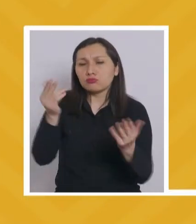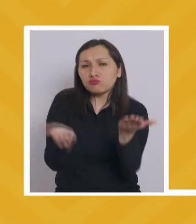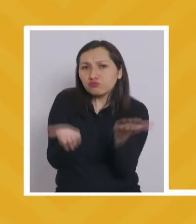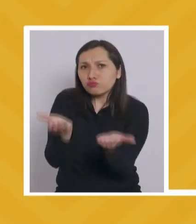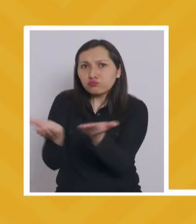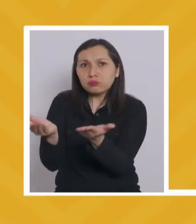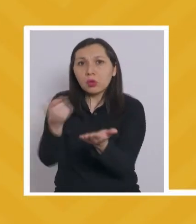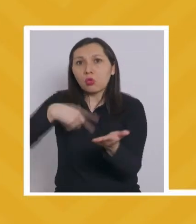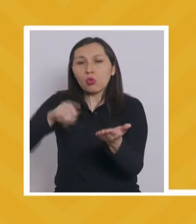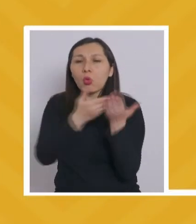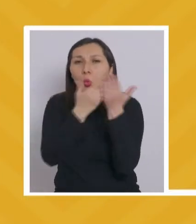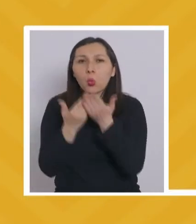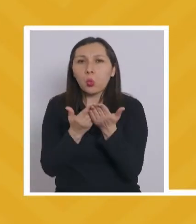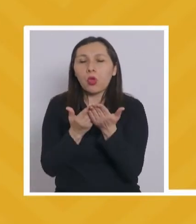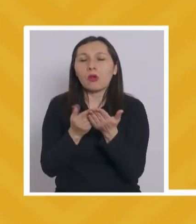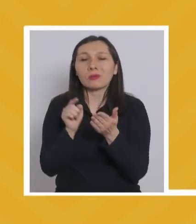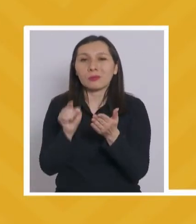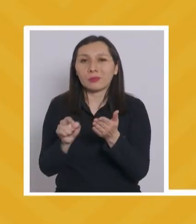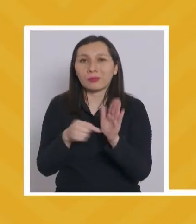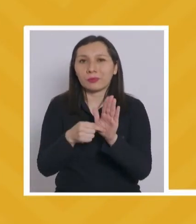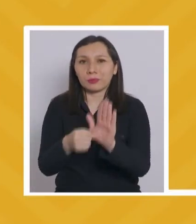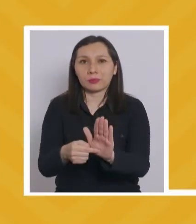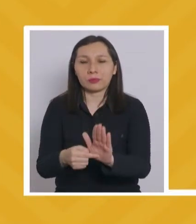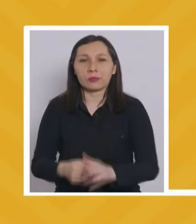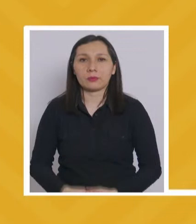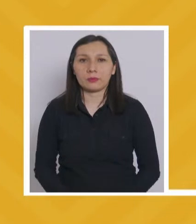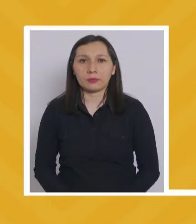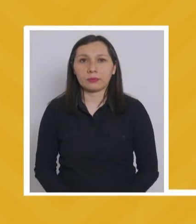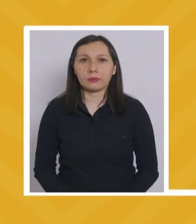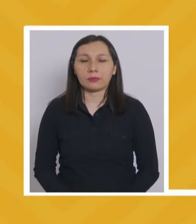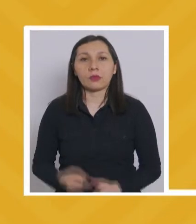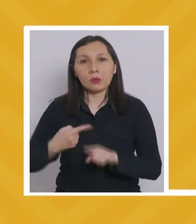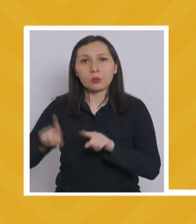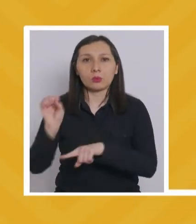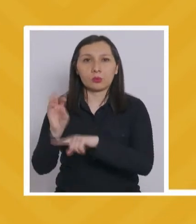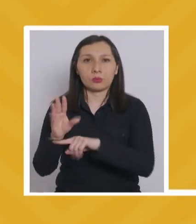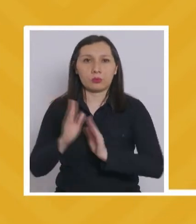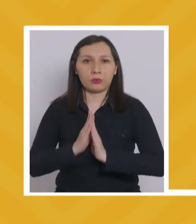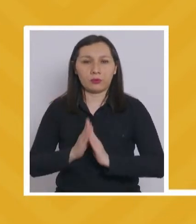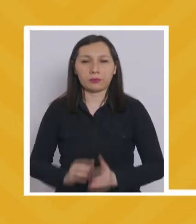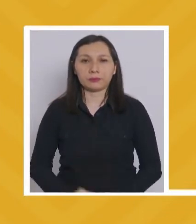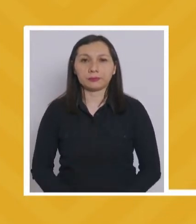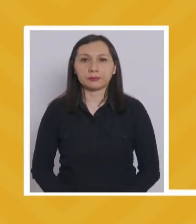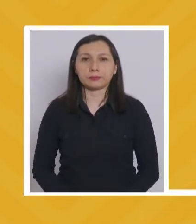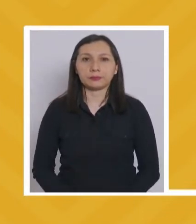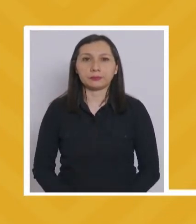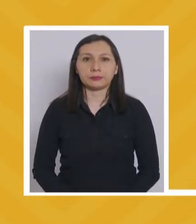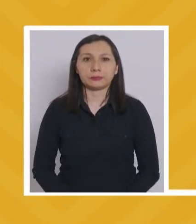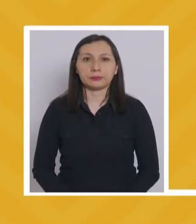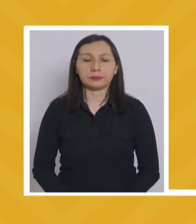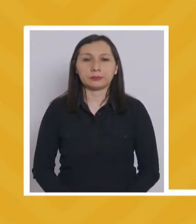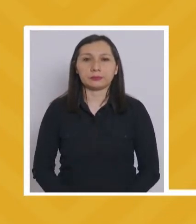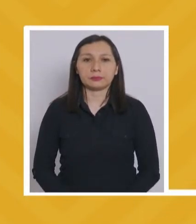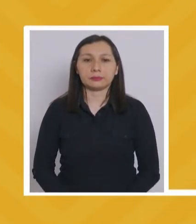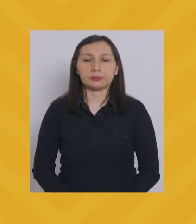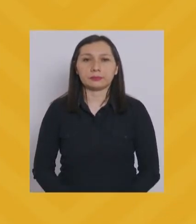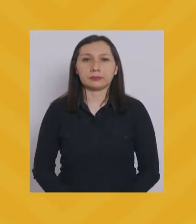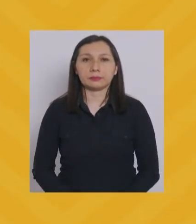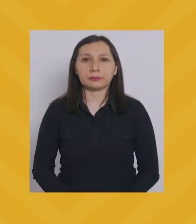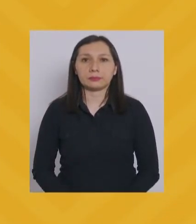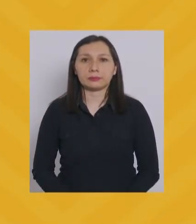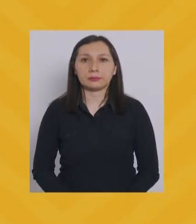group was significantly different to the non-vaccinated group in relation to all of the different